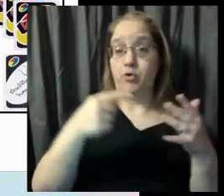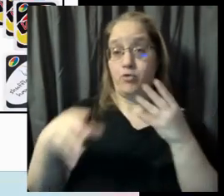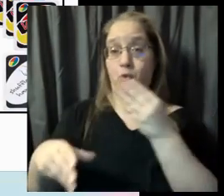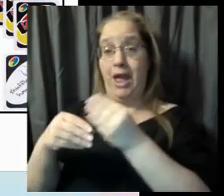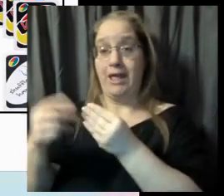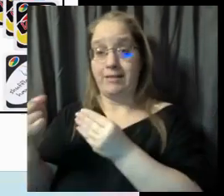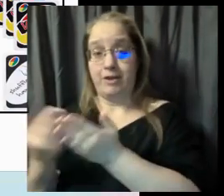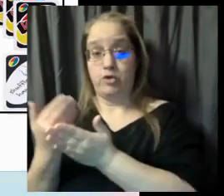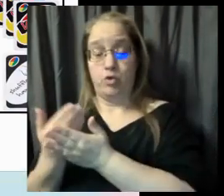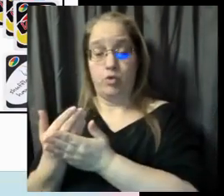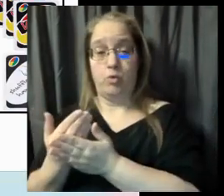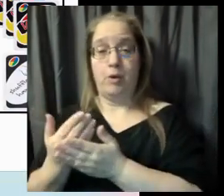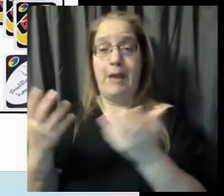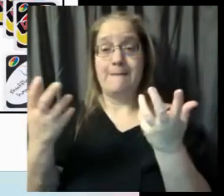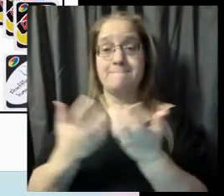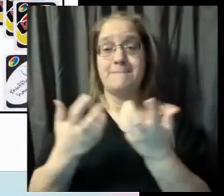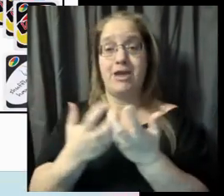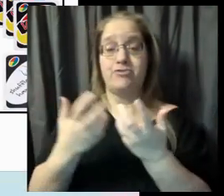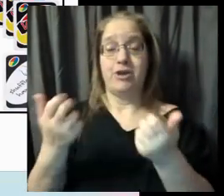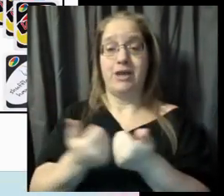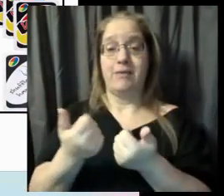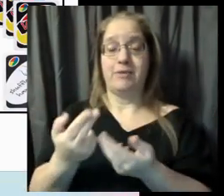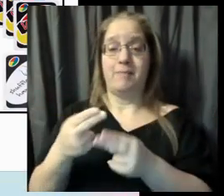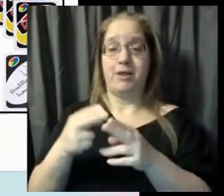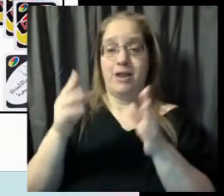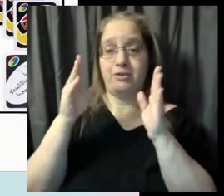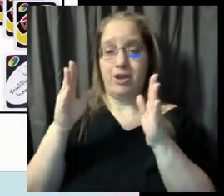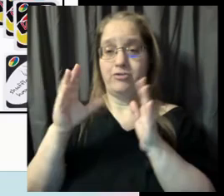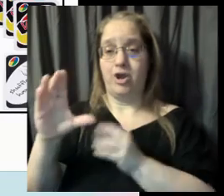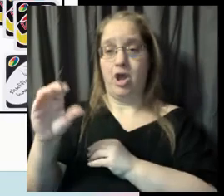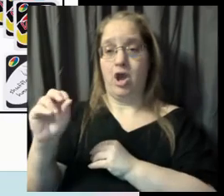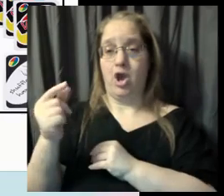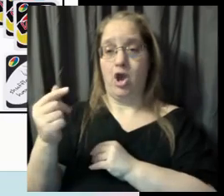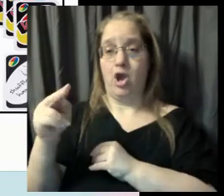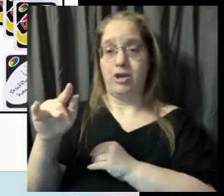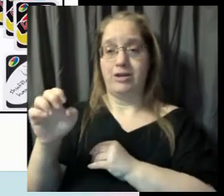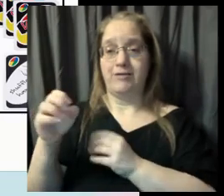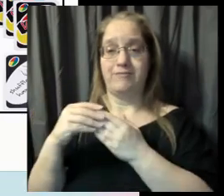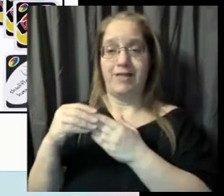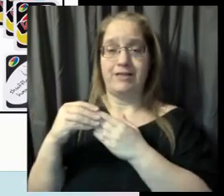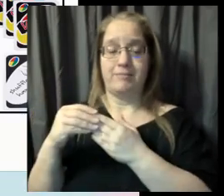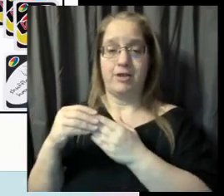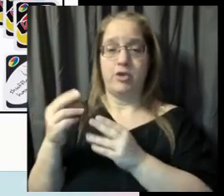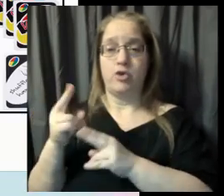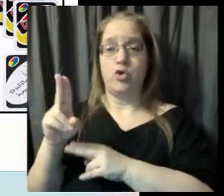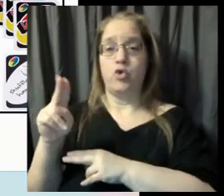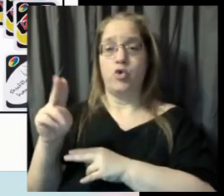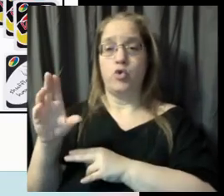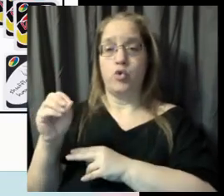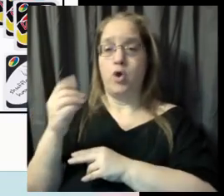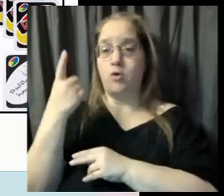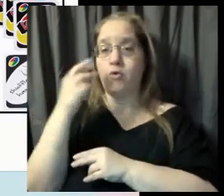Or matching games that can build attention and that cognitive flexibility. You can use things like Uno for color and